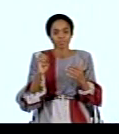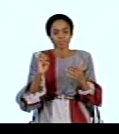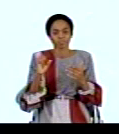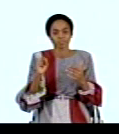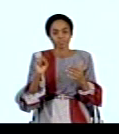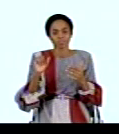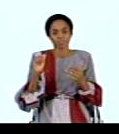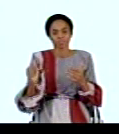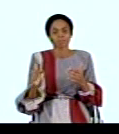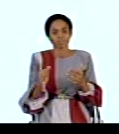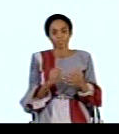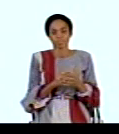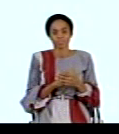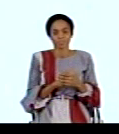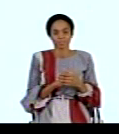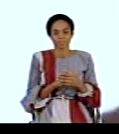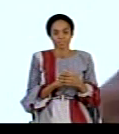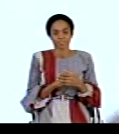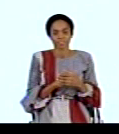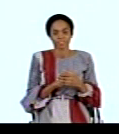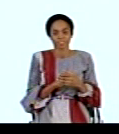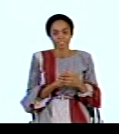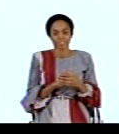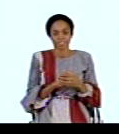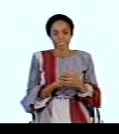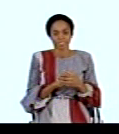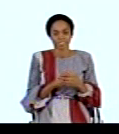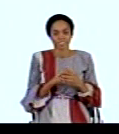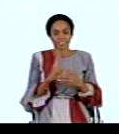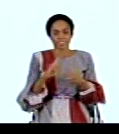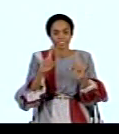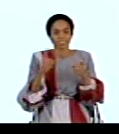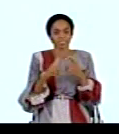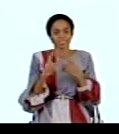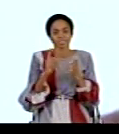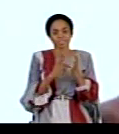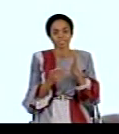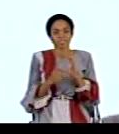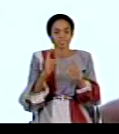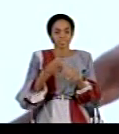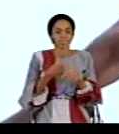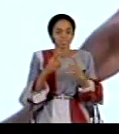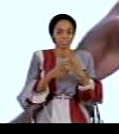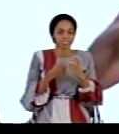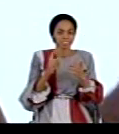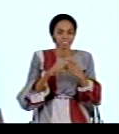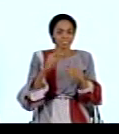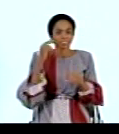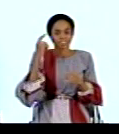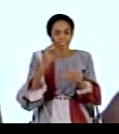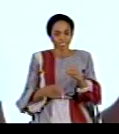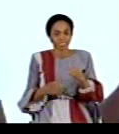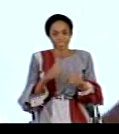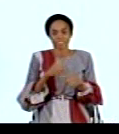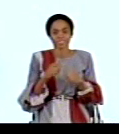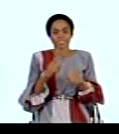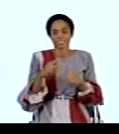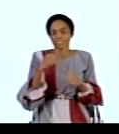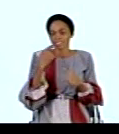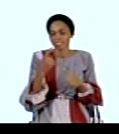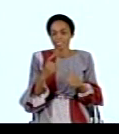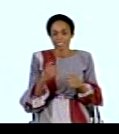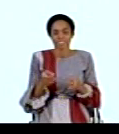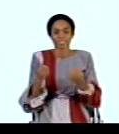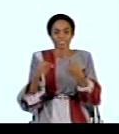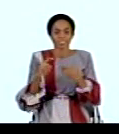them attend the program from the beginning to the end. Because when I say, Madam, I will come to this door and say, Madam, there is